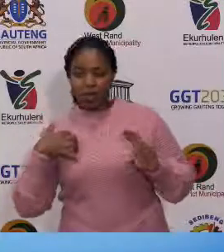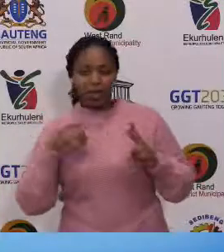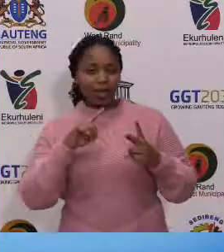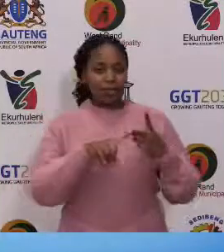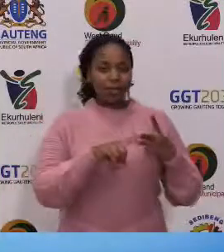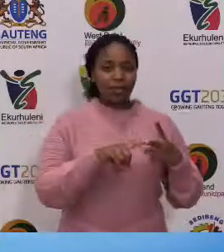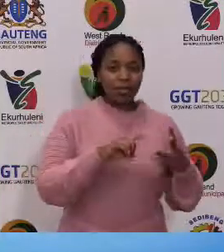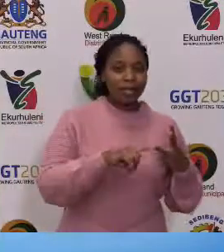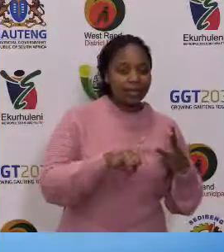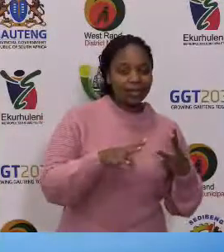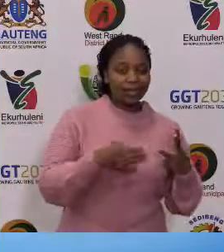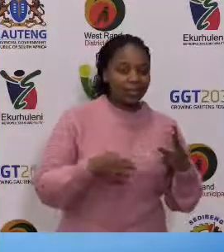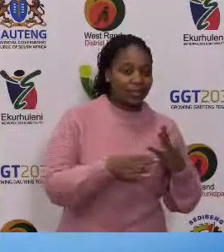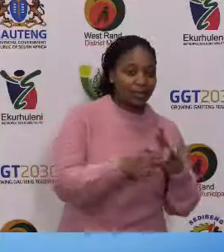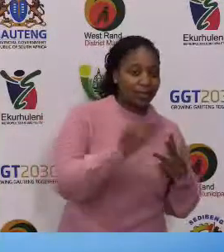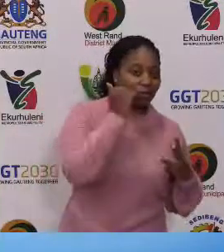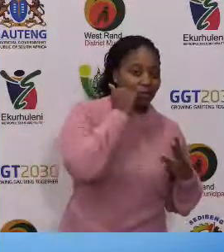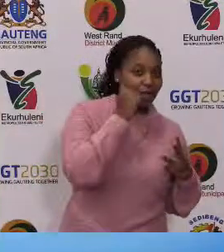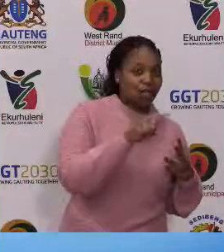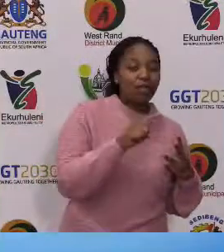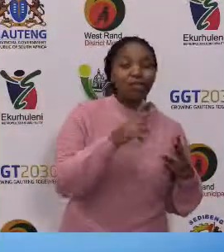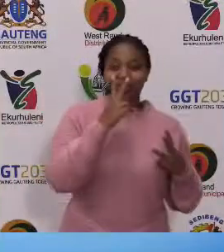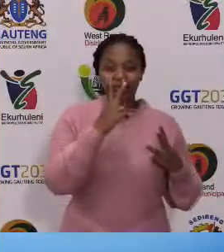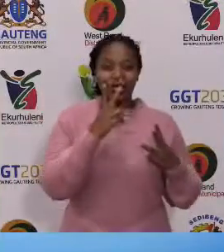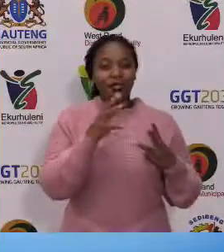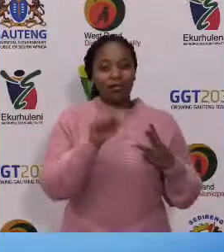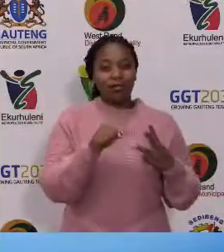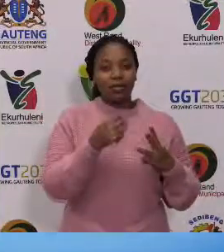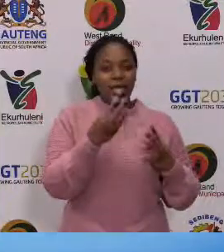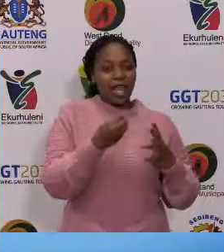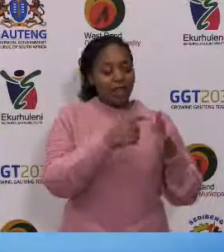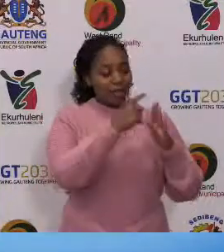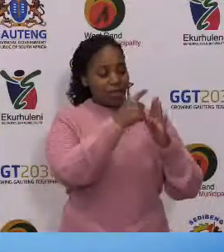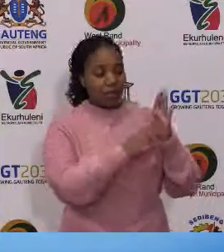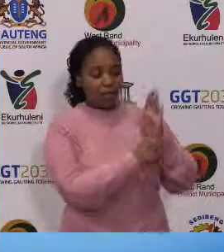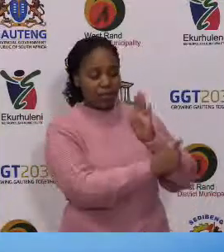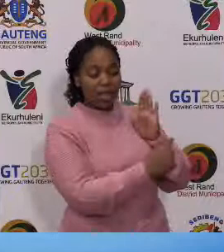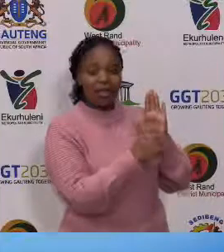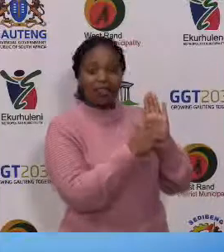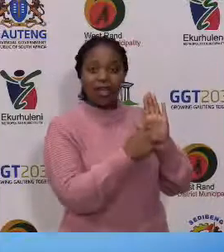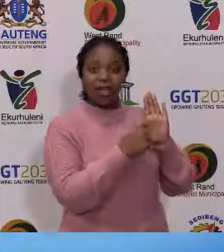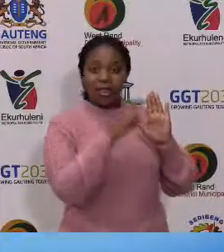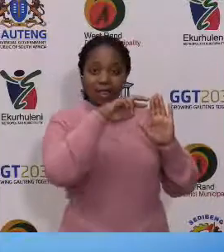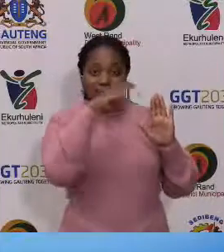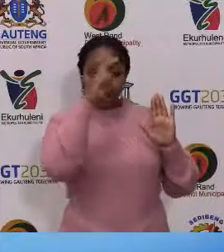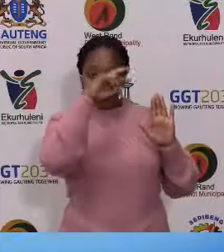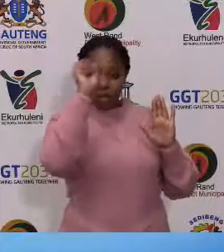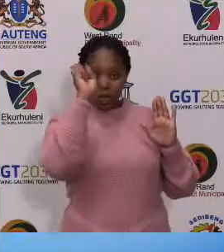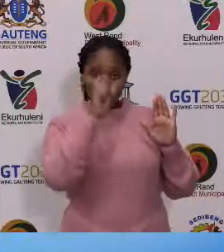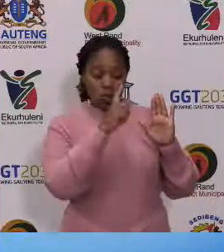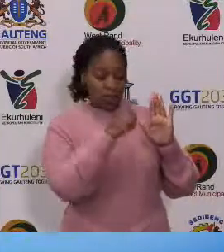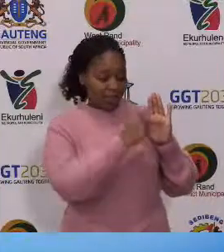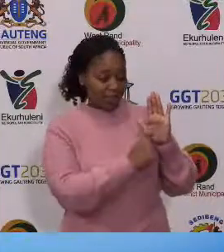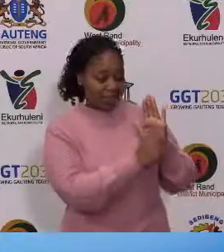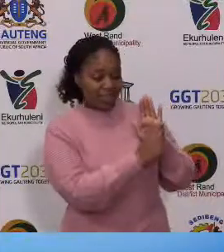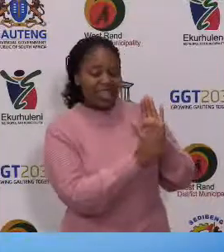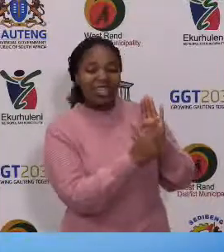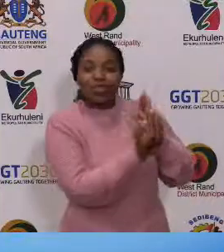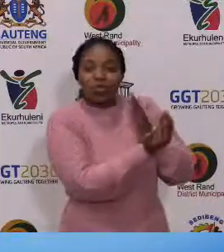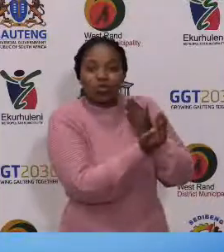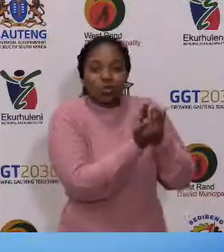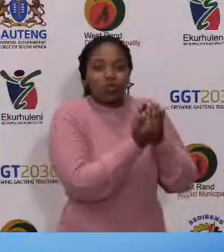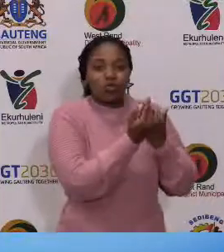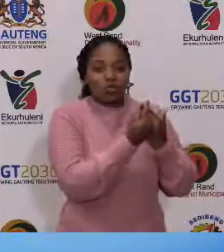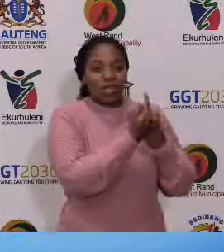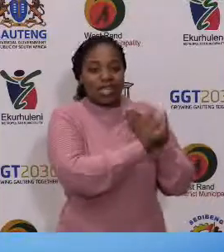see there, if you look at the lower graphs, the dark blue graphs, we are now at a level of mobility very close for each